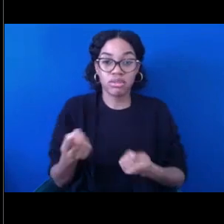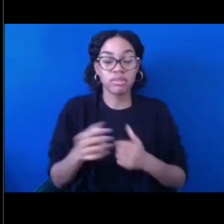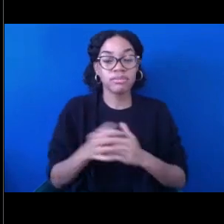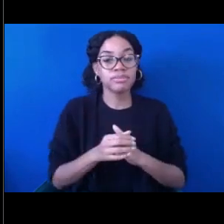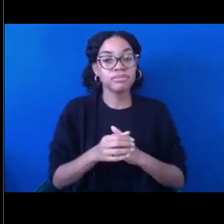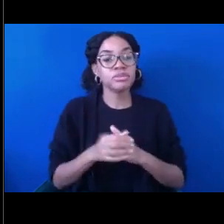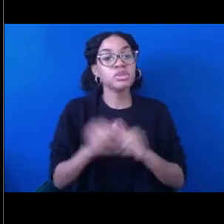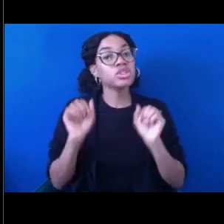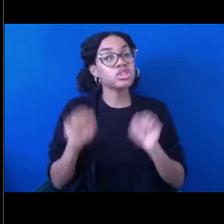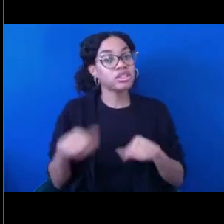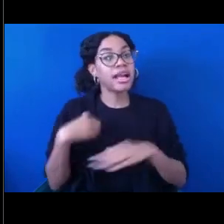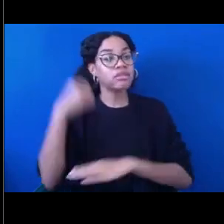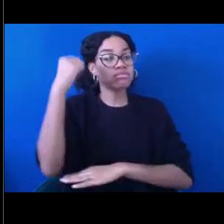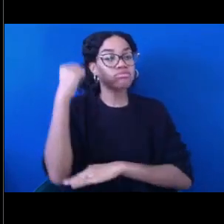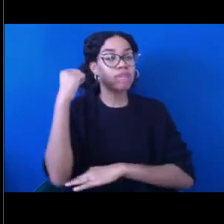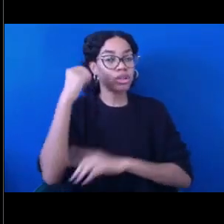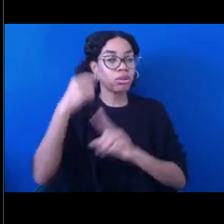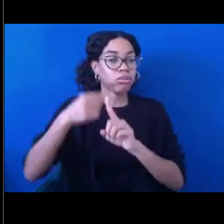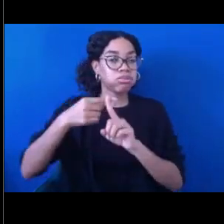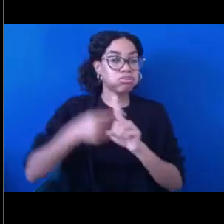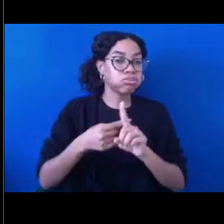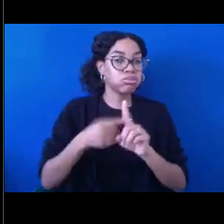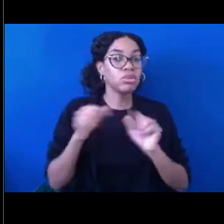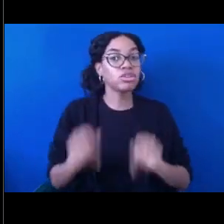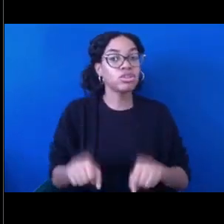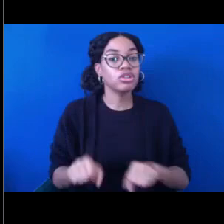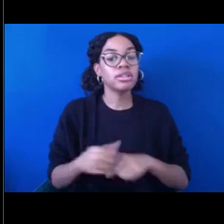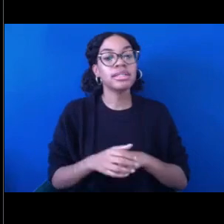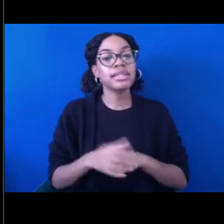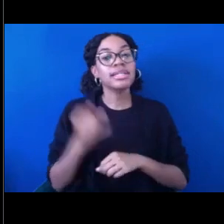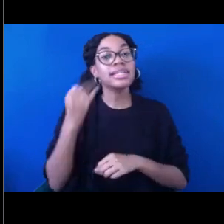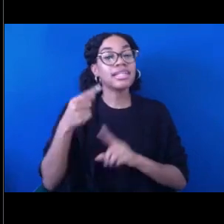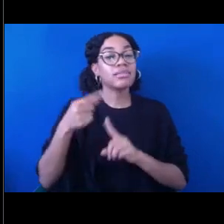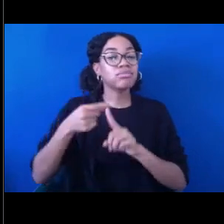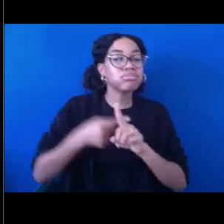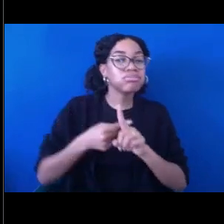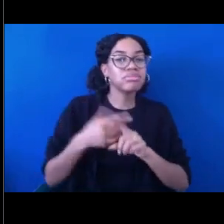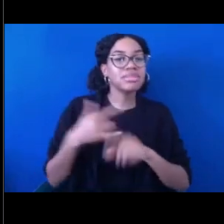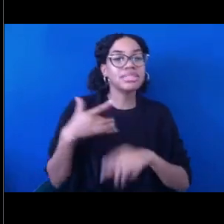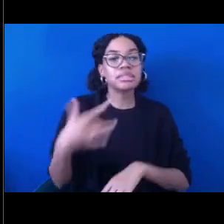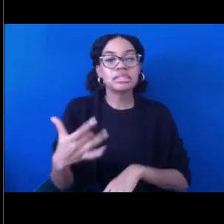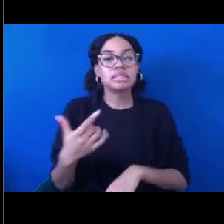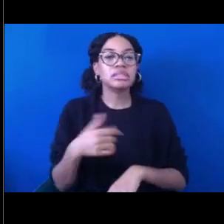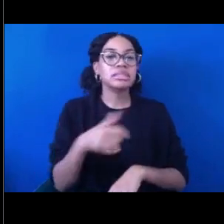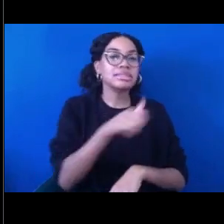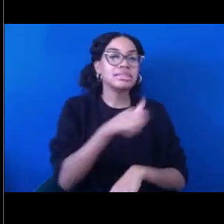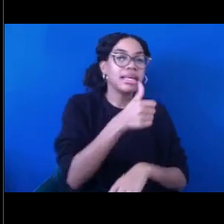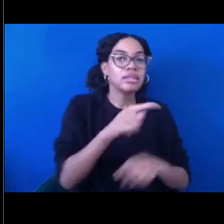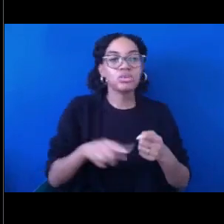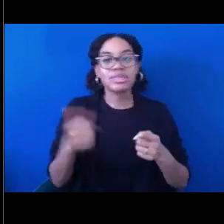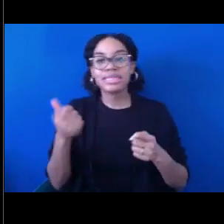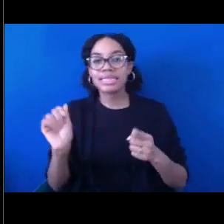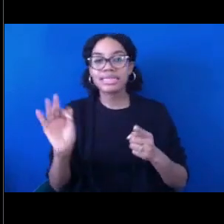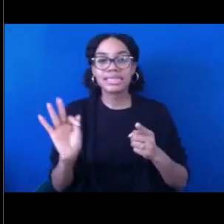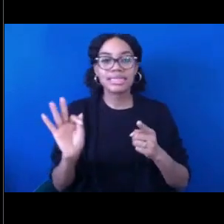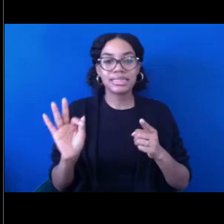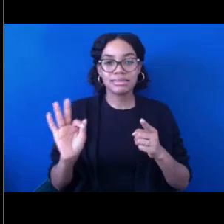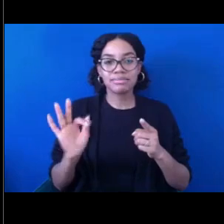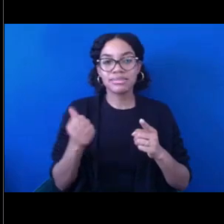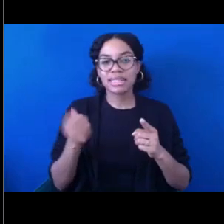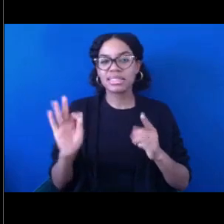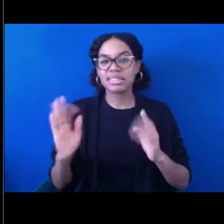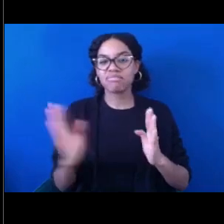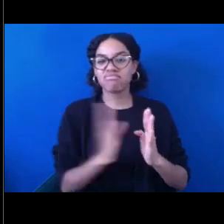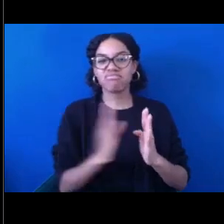lows. If we do hit record lows around here, typically it's around the teens and the single digits. We have hit zero a couple